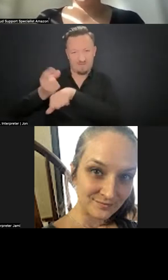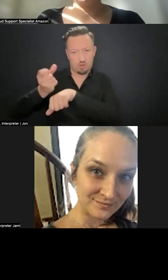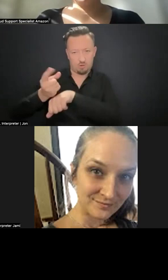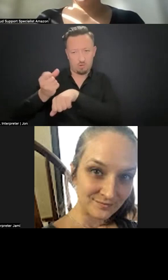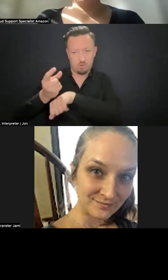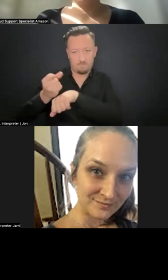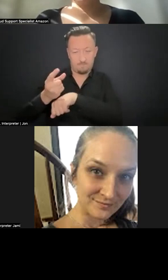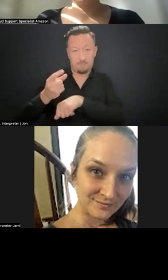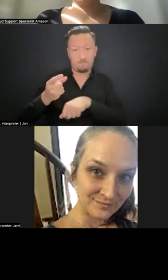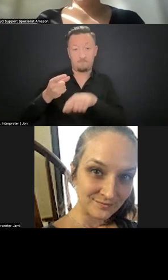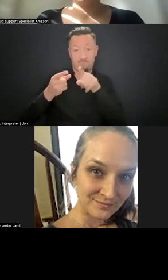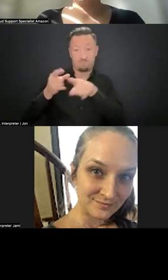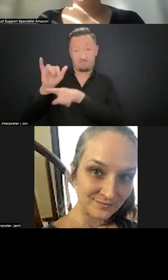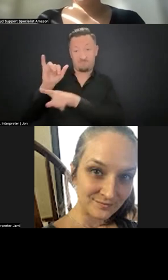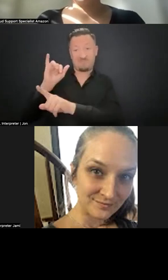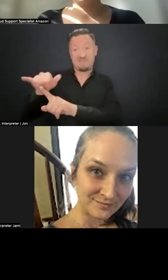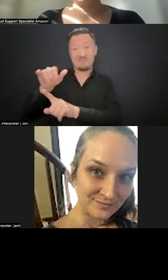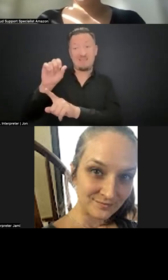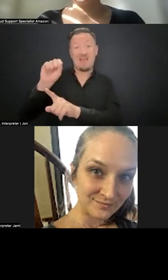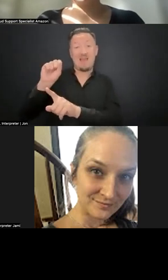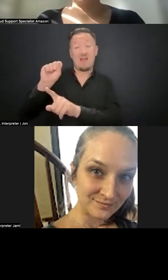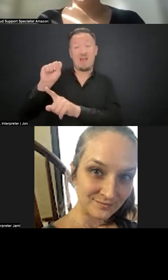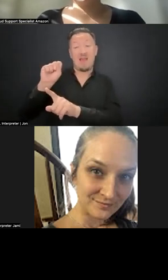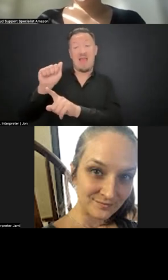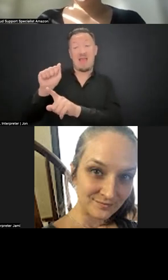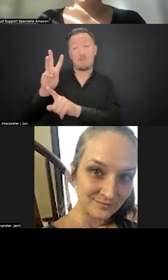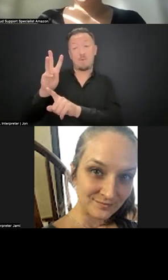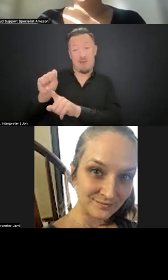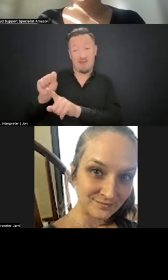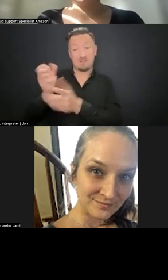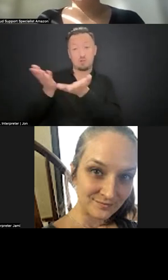so if I spin this server out in AWS cloud,